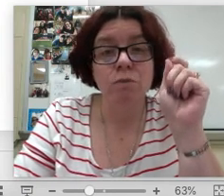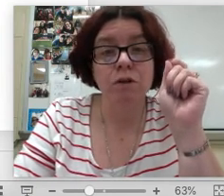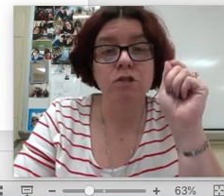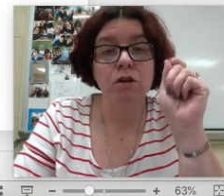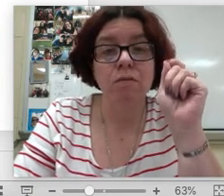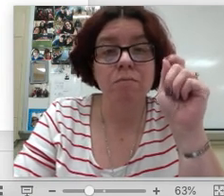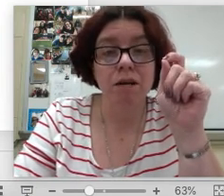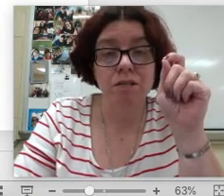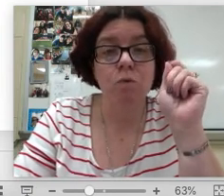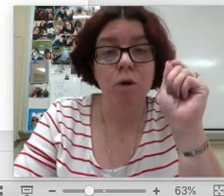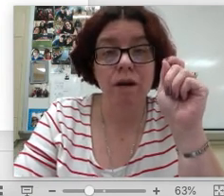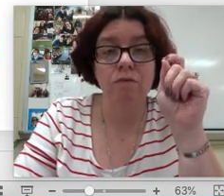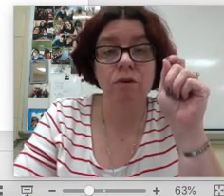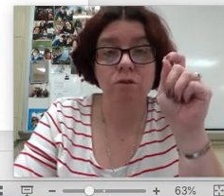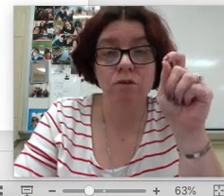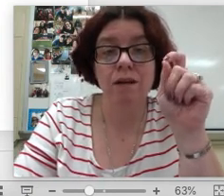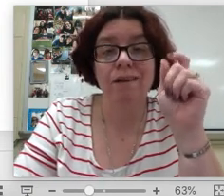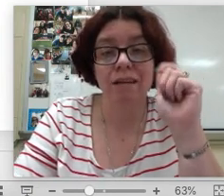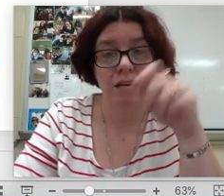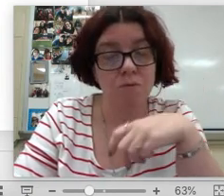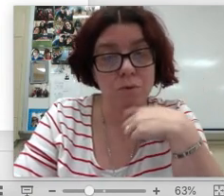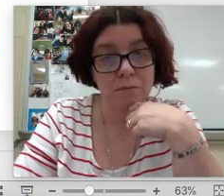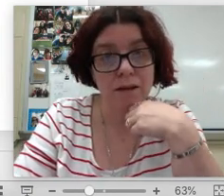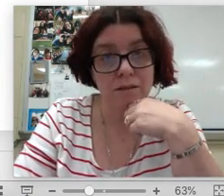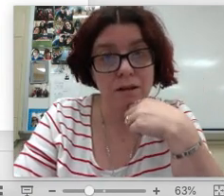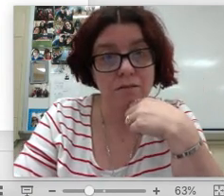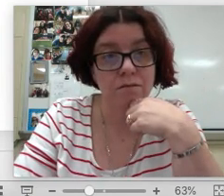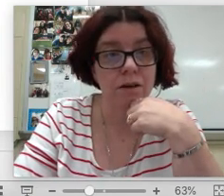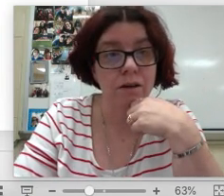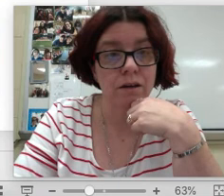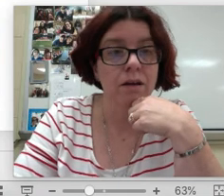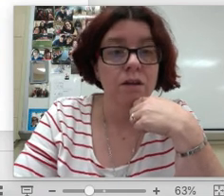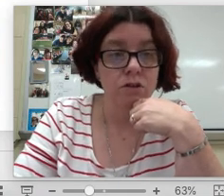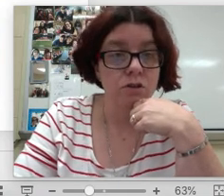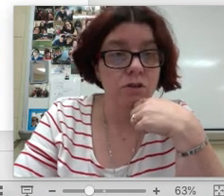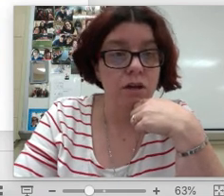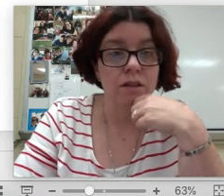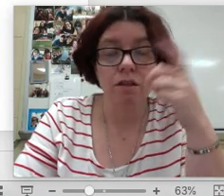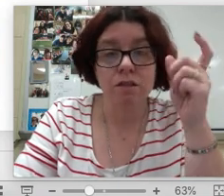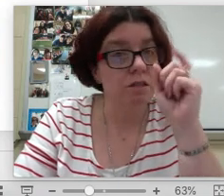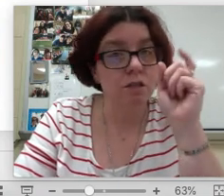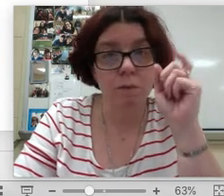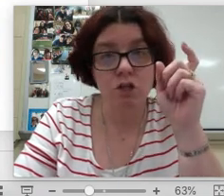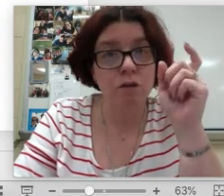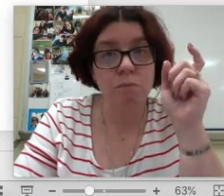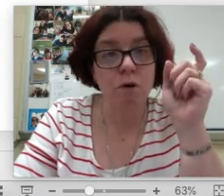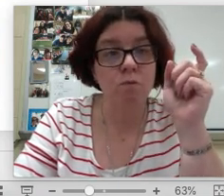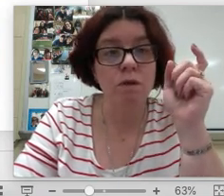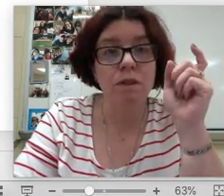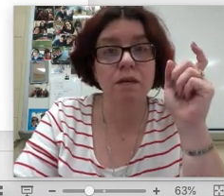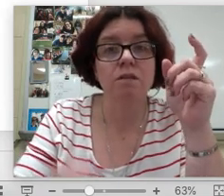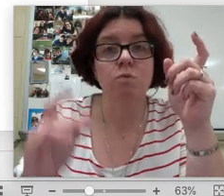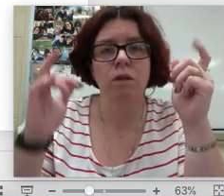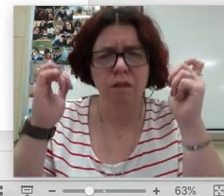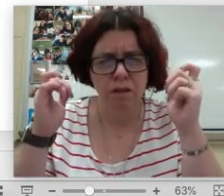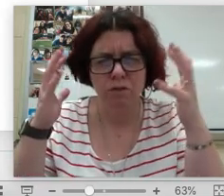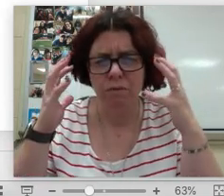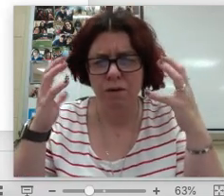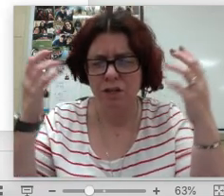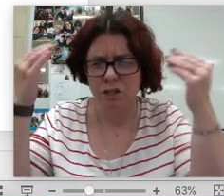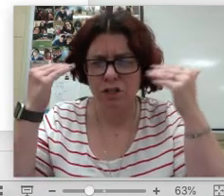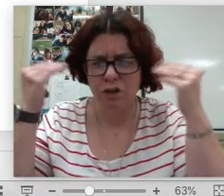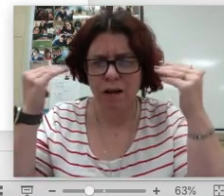facial expressions are a must whenever you sign, even with a mask on, okay? And this is especially important with these, with